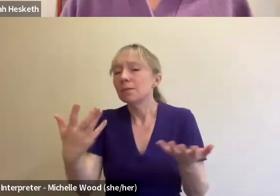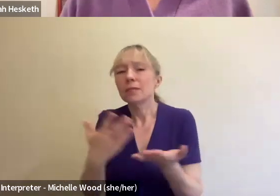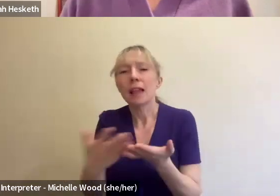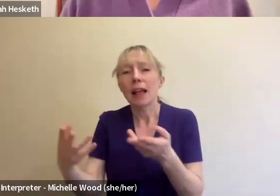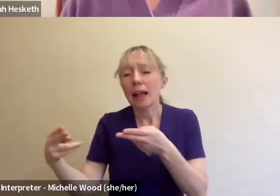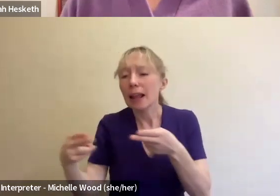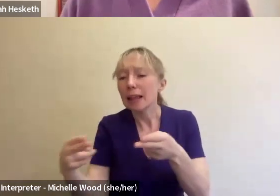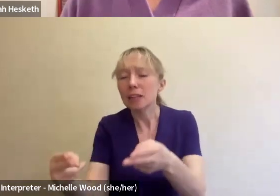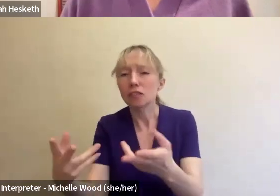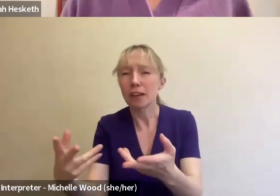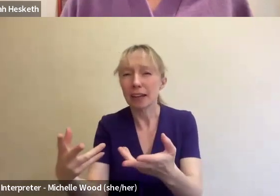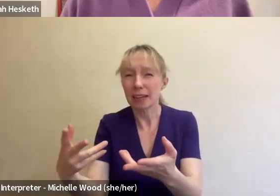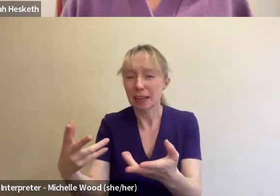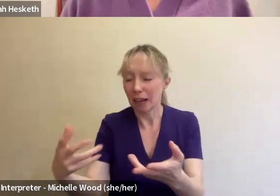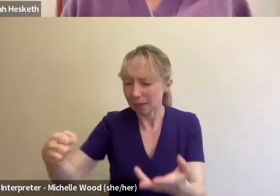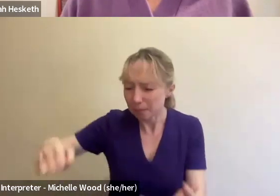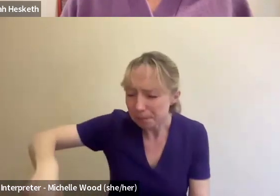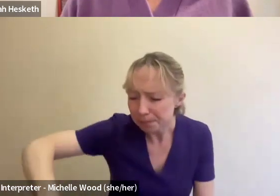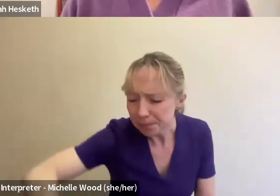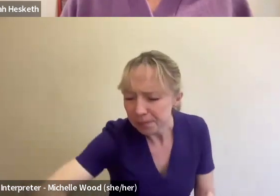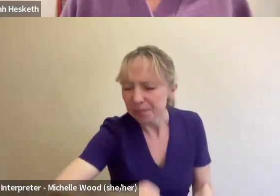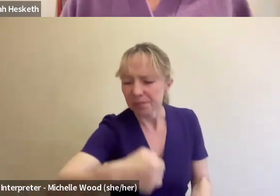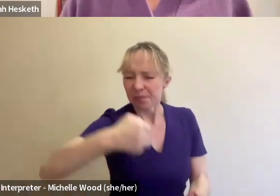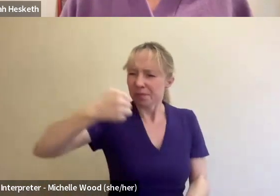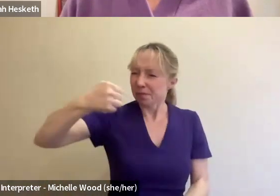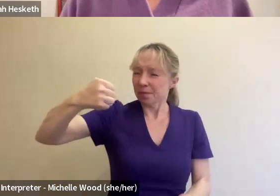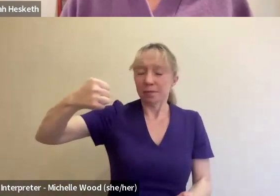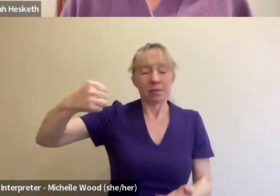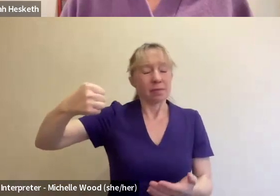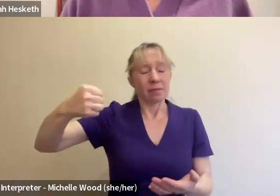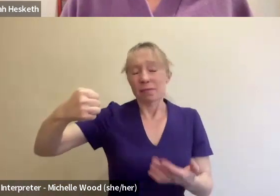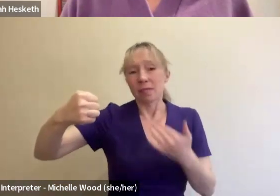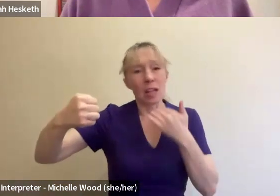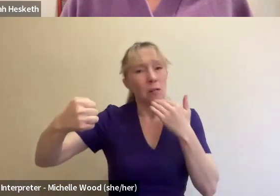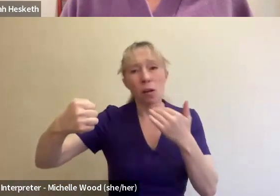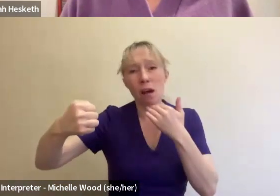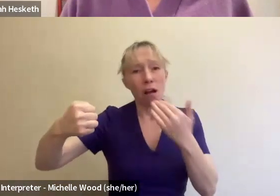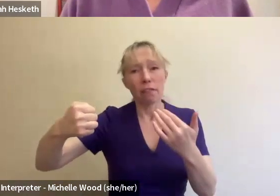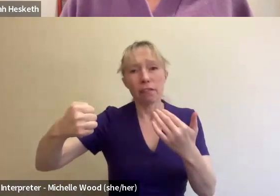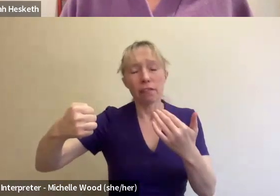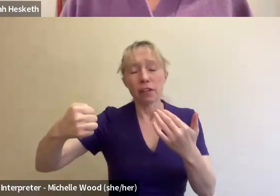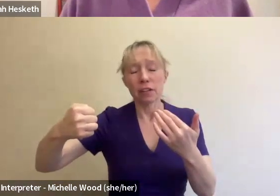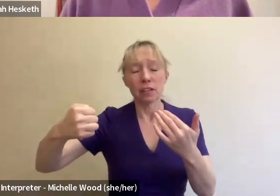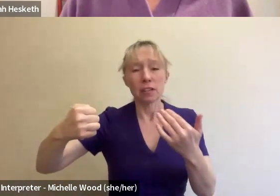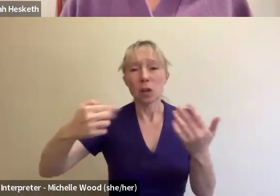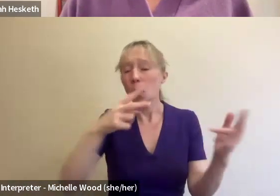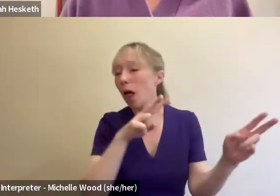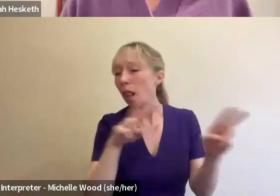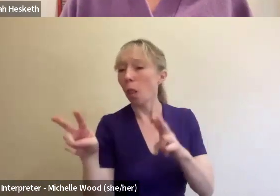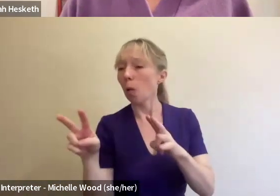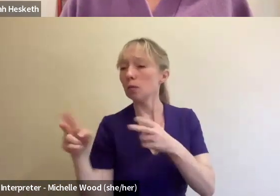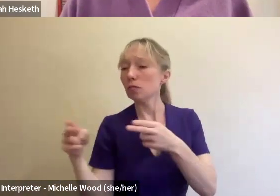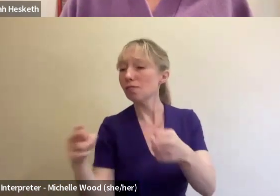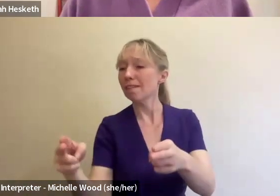managed to scoop out a pitcher full of water. Even that was not enough. So I turned to the rivers. They were waiting